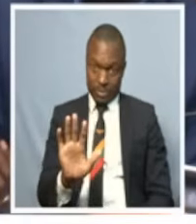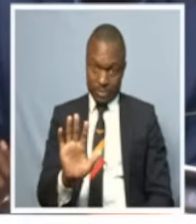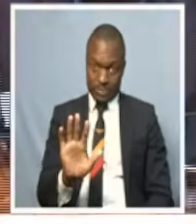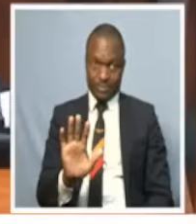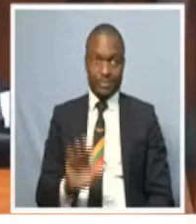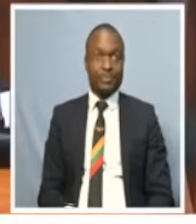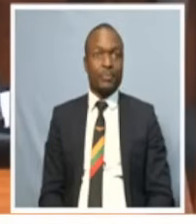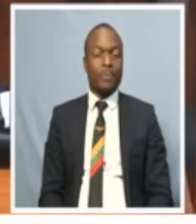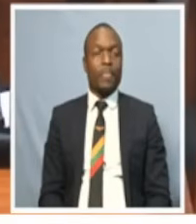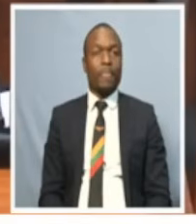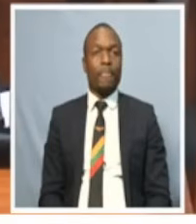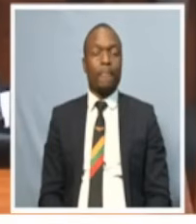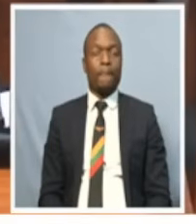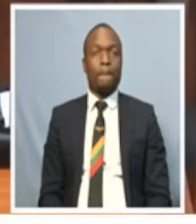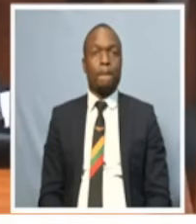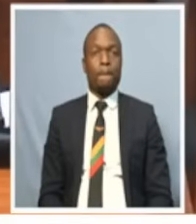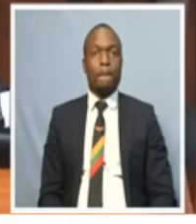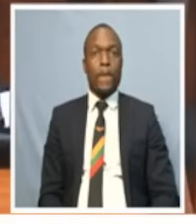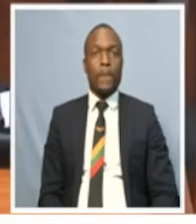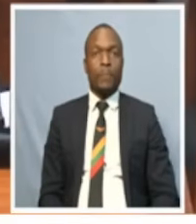member.